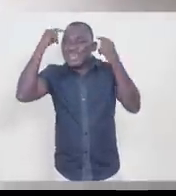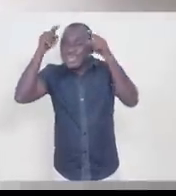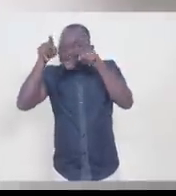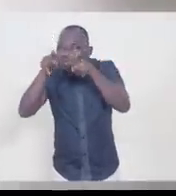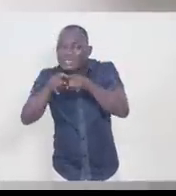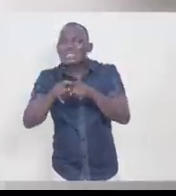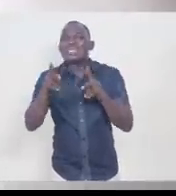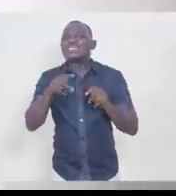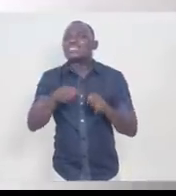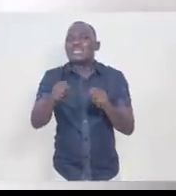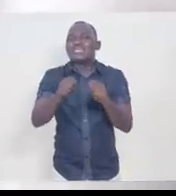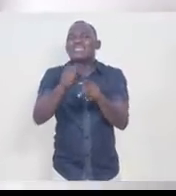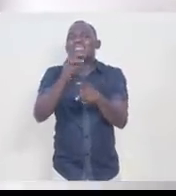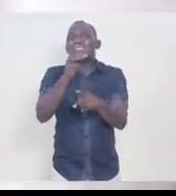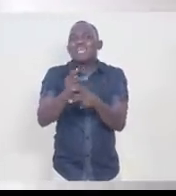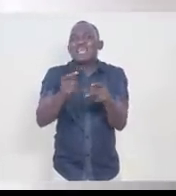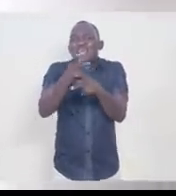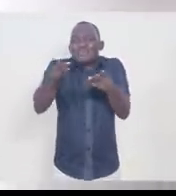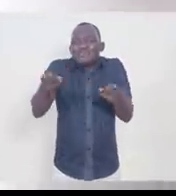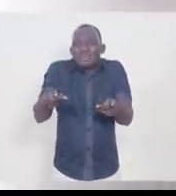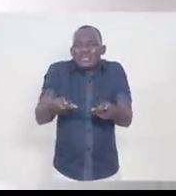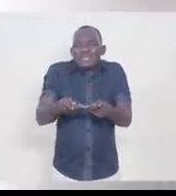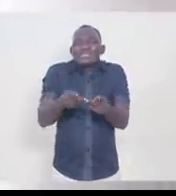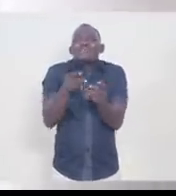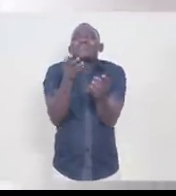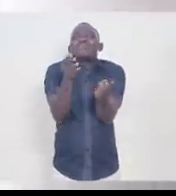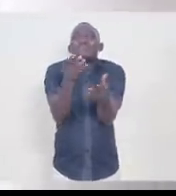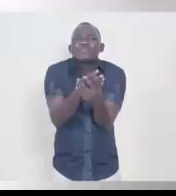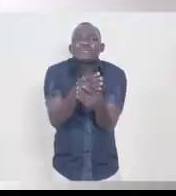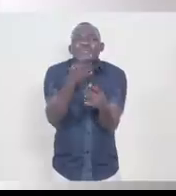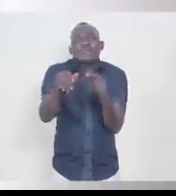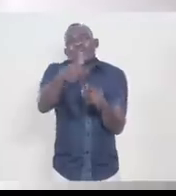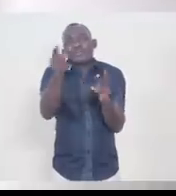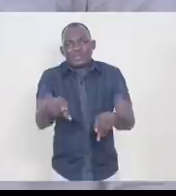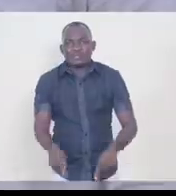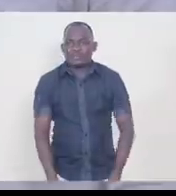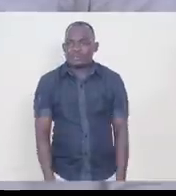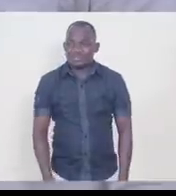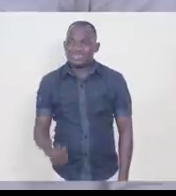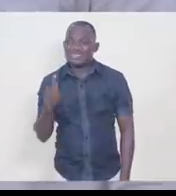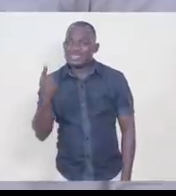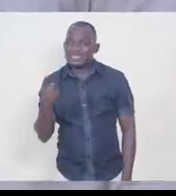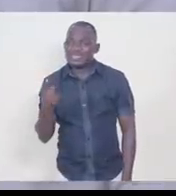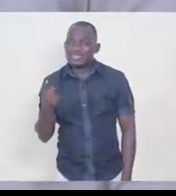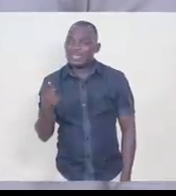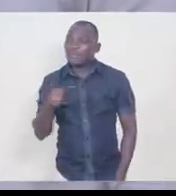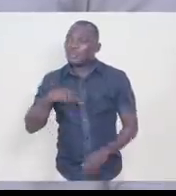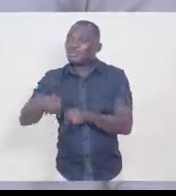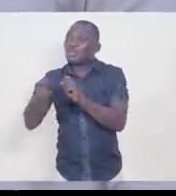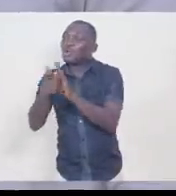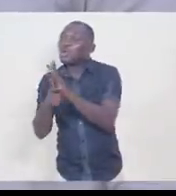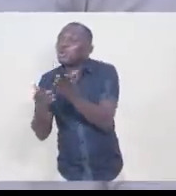and an intention to keep the place of imprisonment from anyone. Have I violated any of